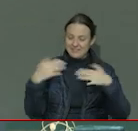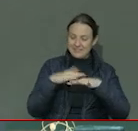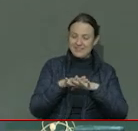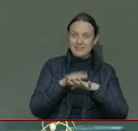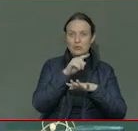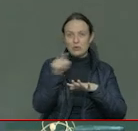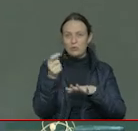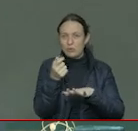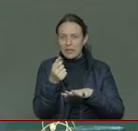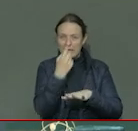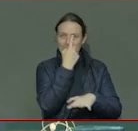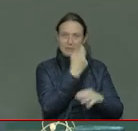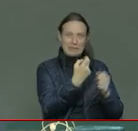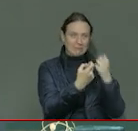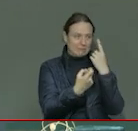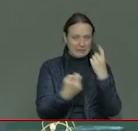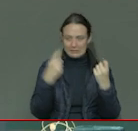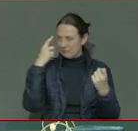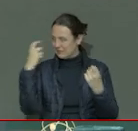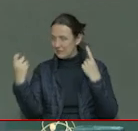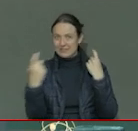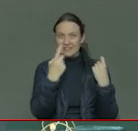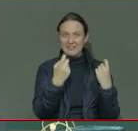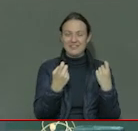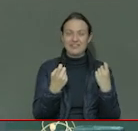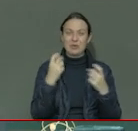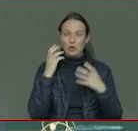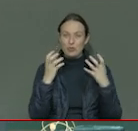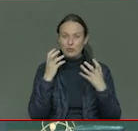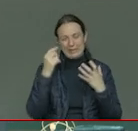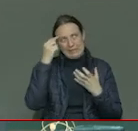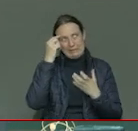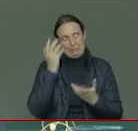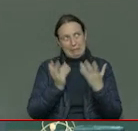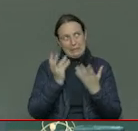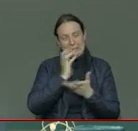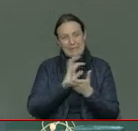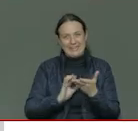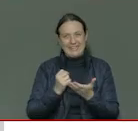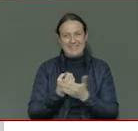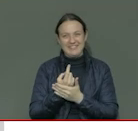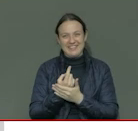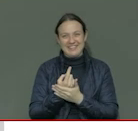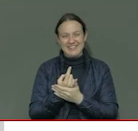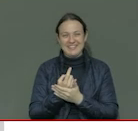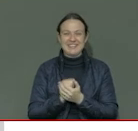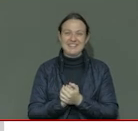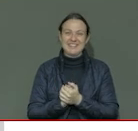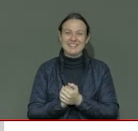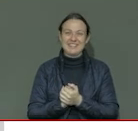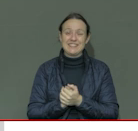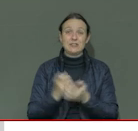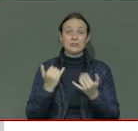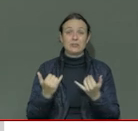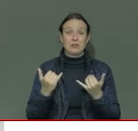the facts, and that's why we start to accept that the story could have happened. Right, so here there is a so